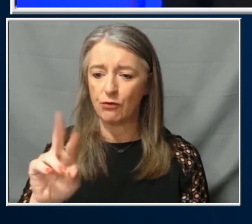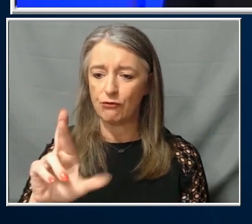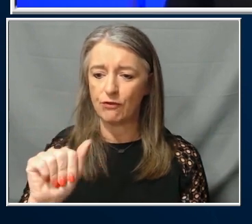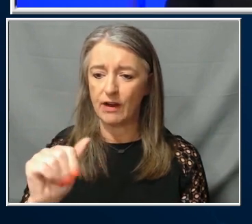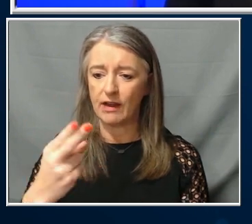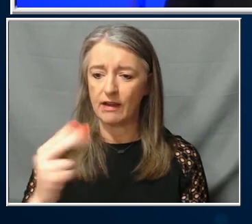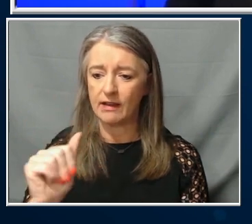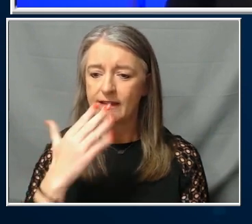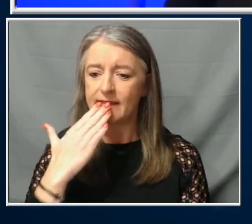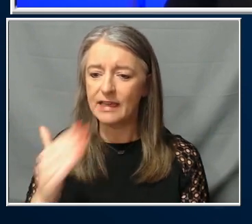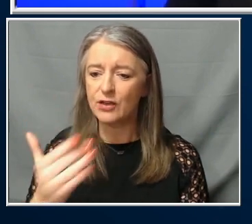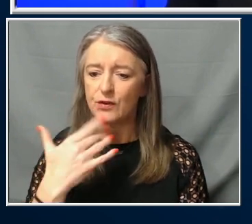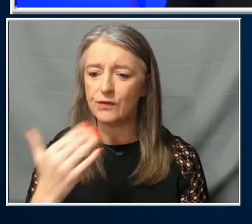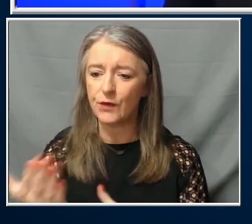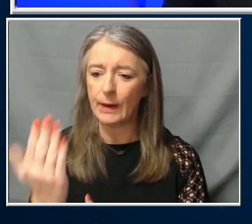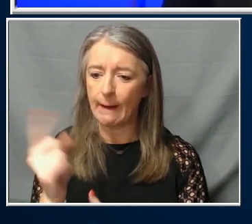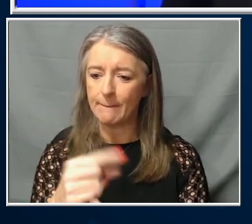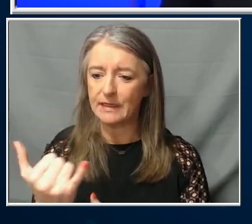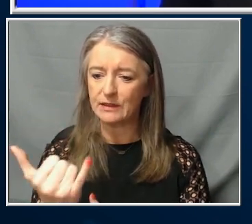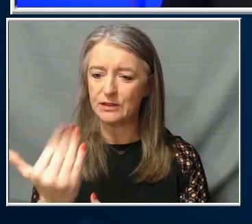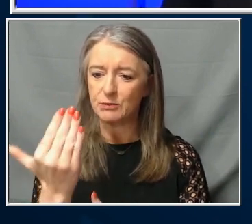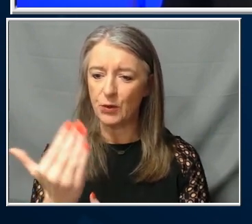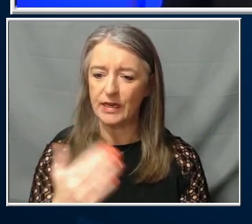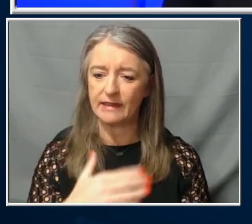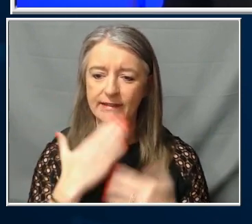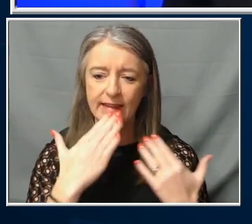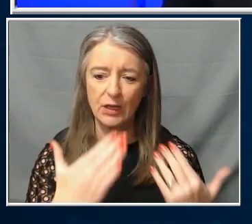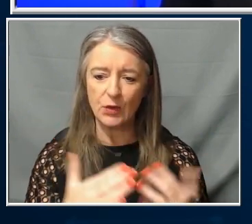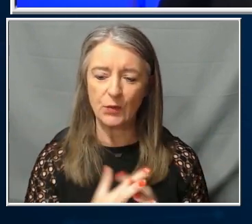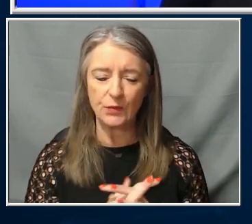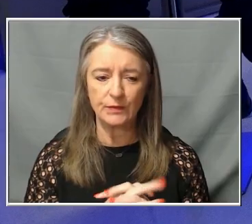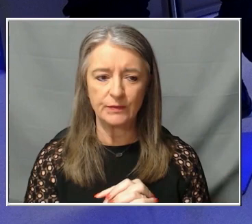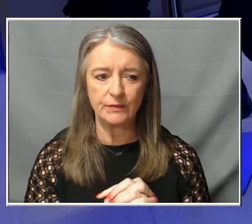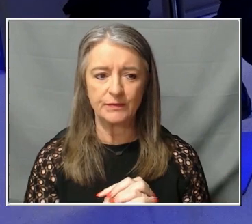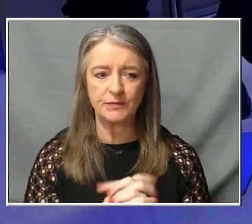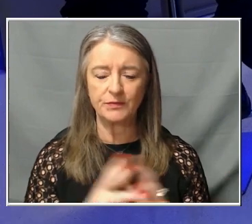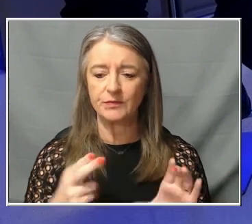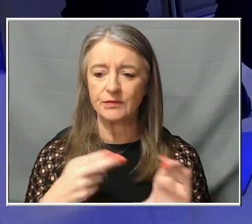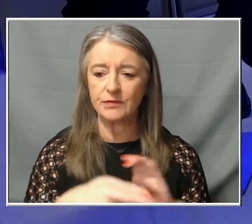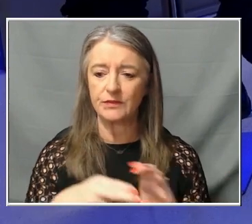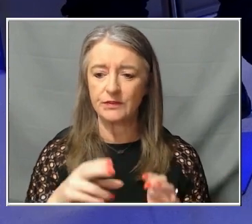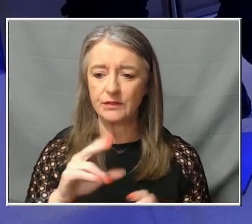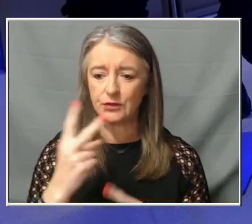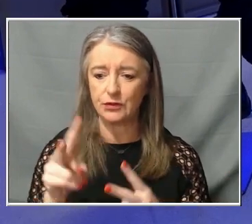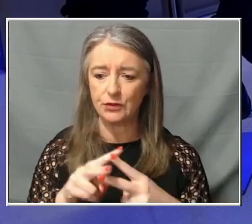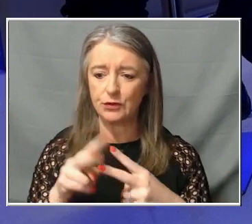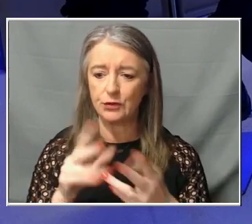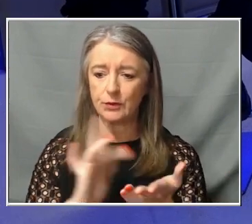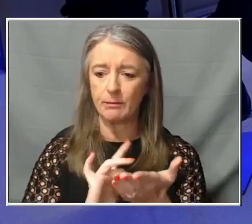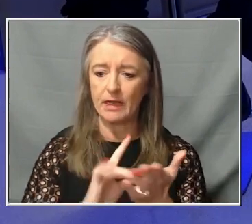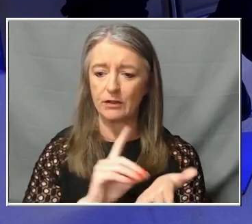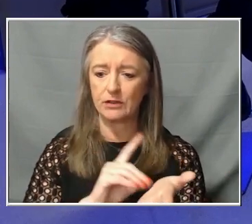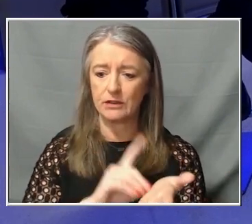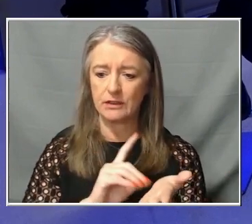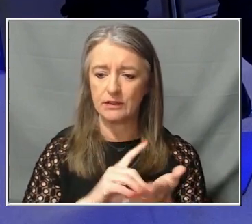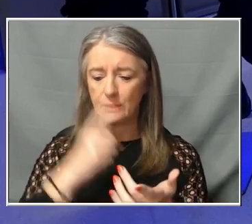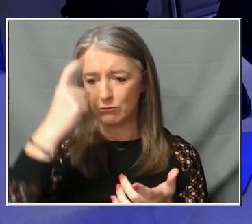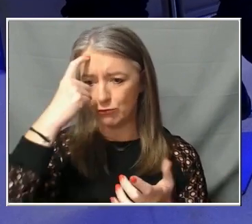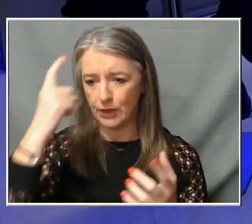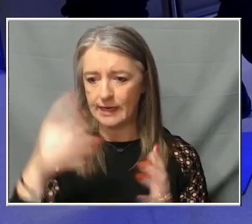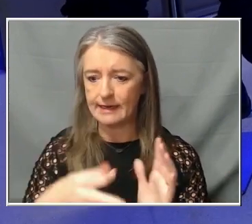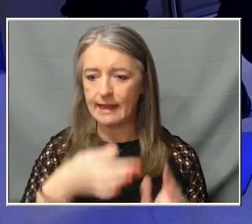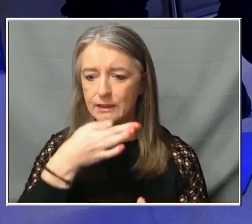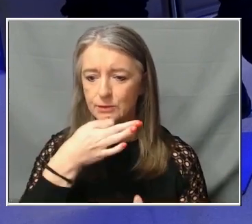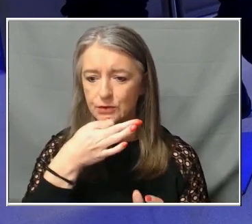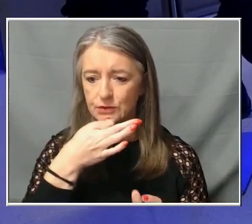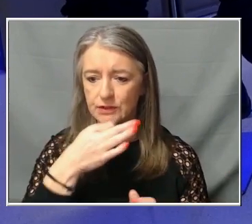with us this morning. Thank you. Joining me now in studio are two medical doctors, brain experts, and